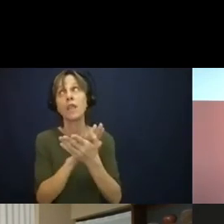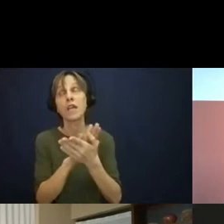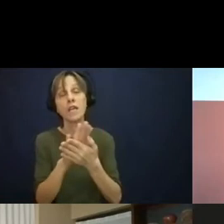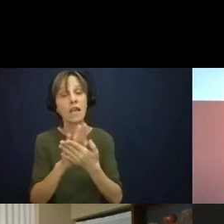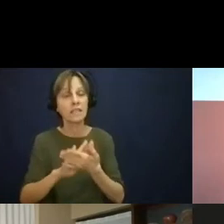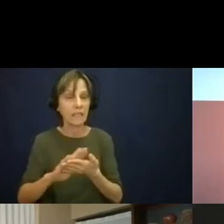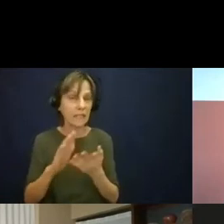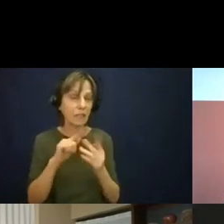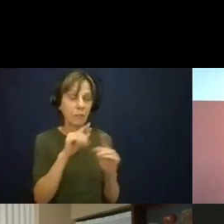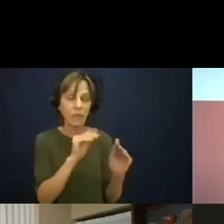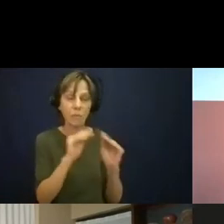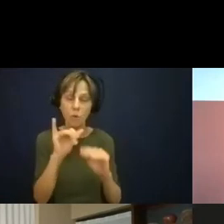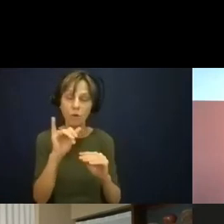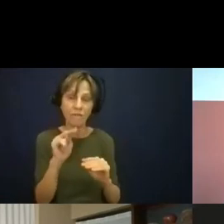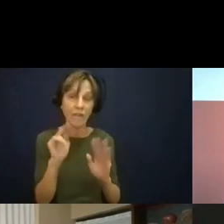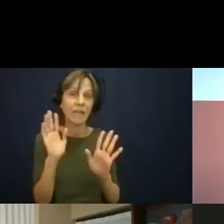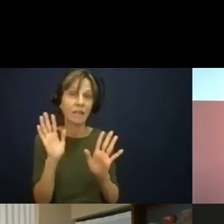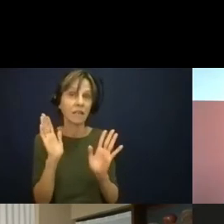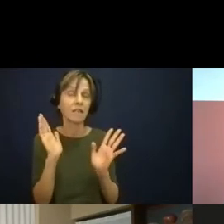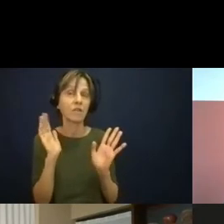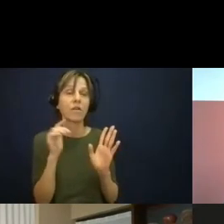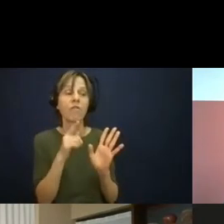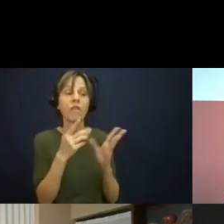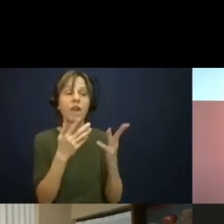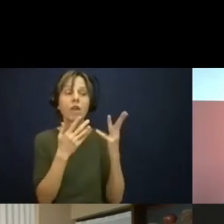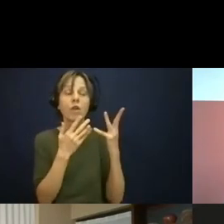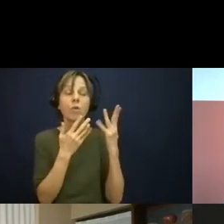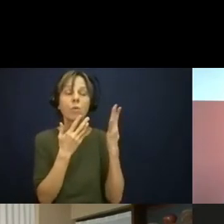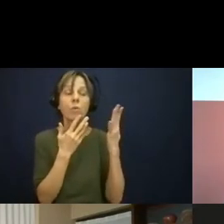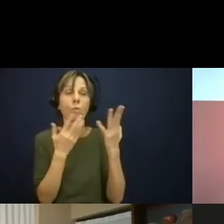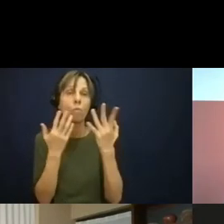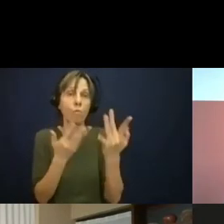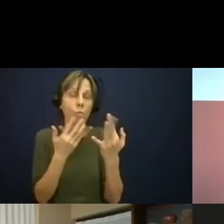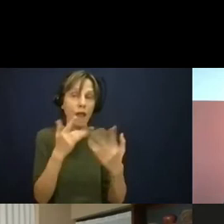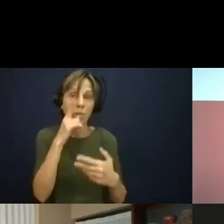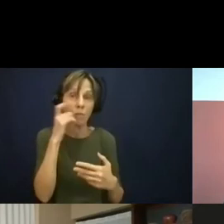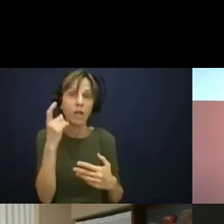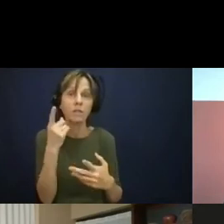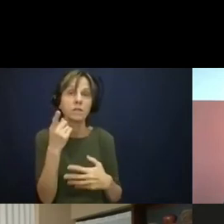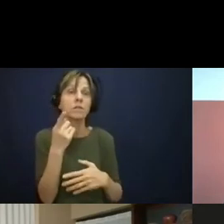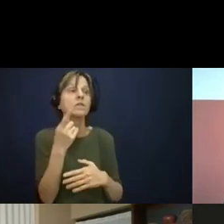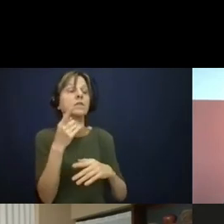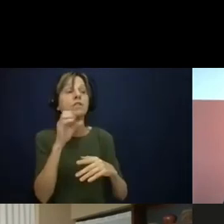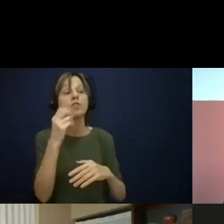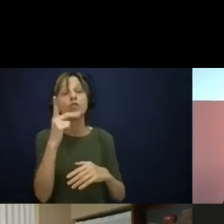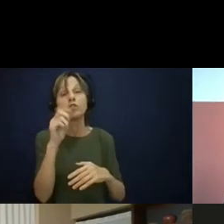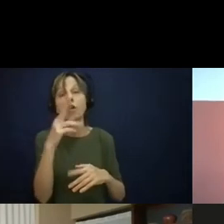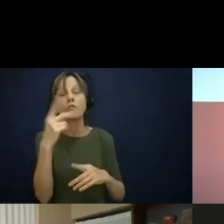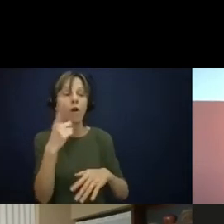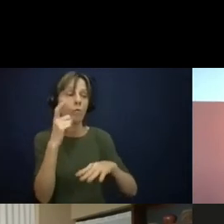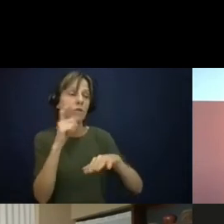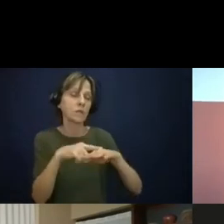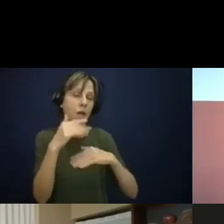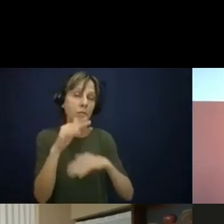in that they waiting, because in and out of these shelters, you always on a time limit. Time to get